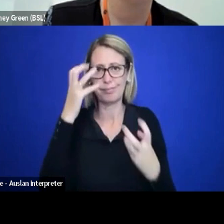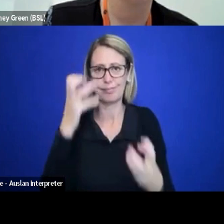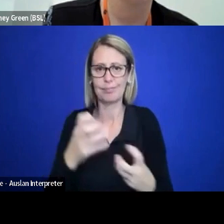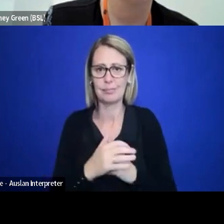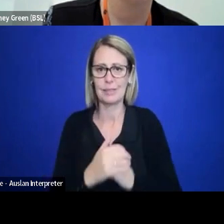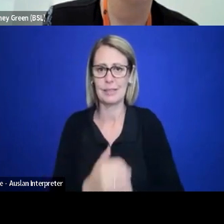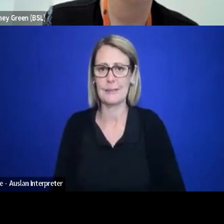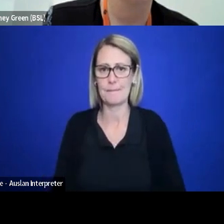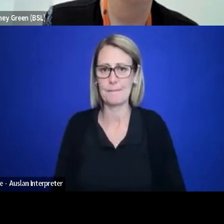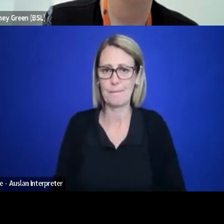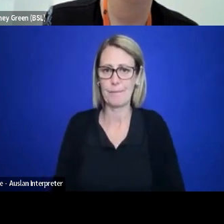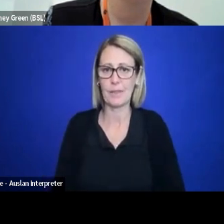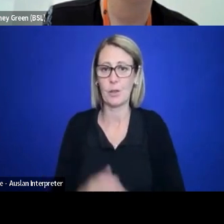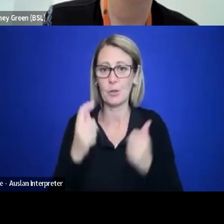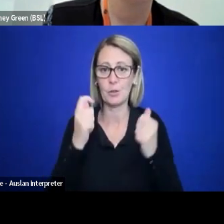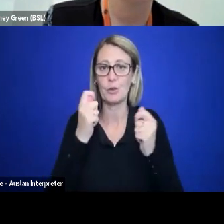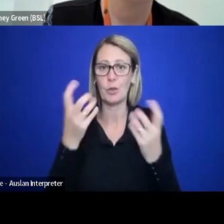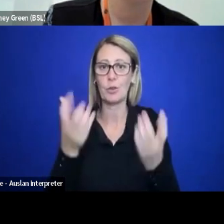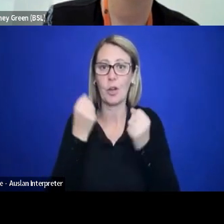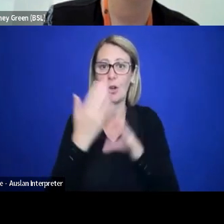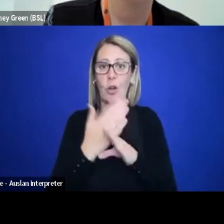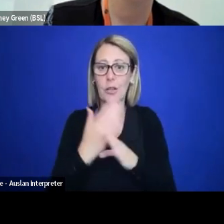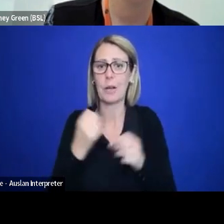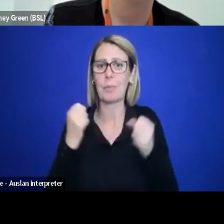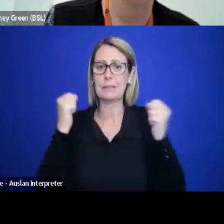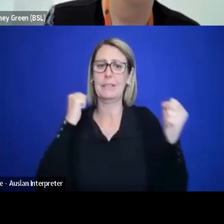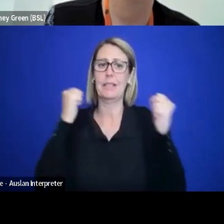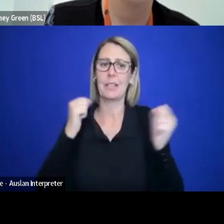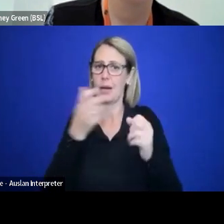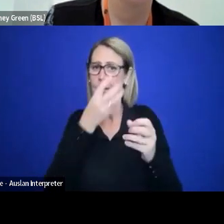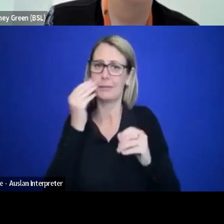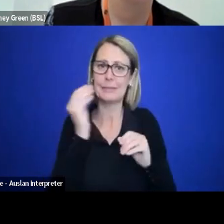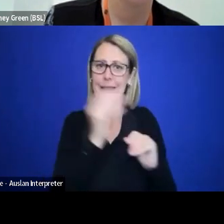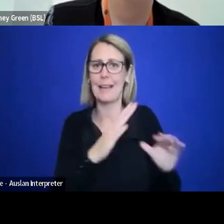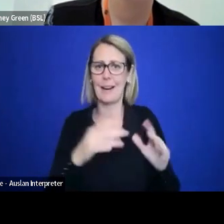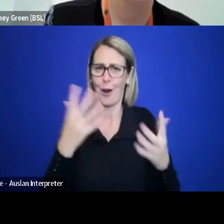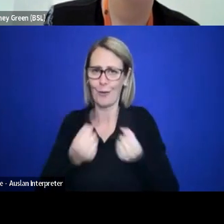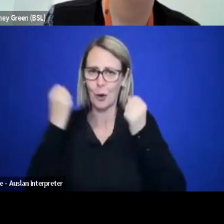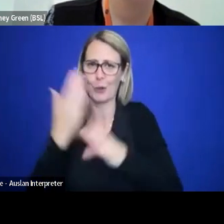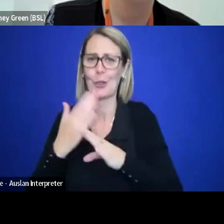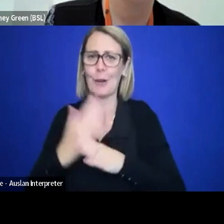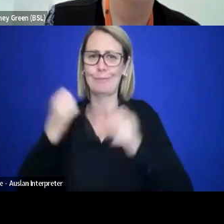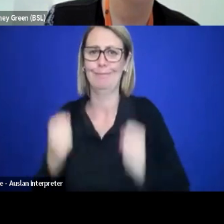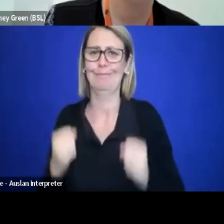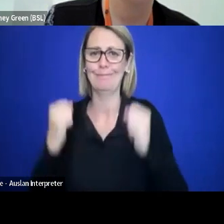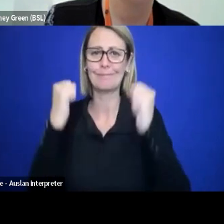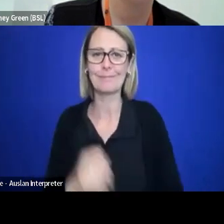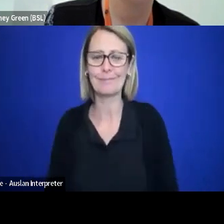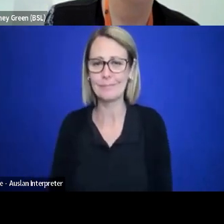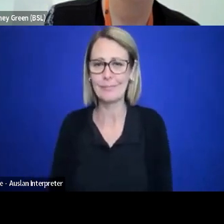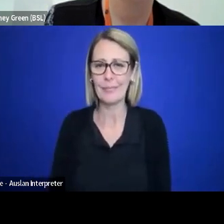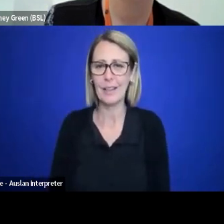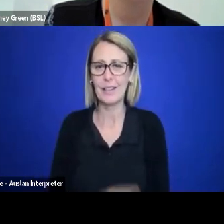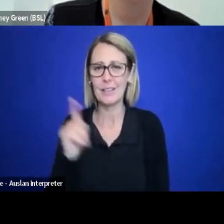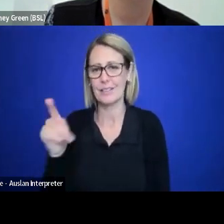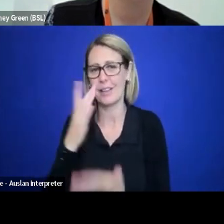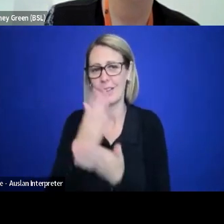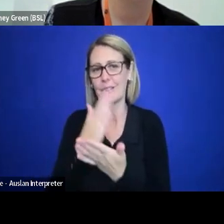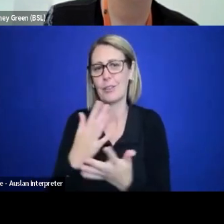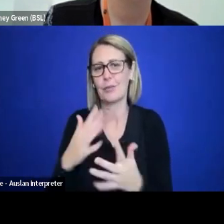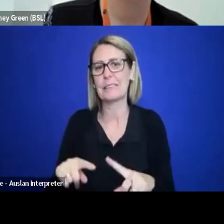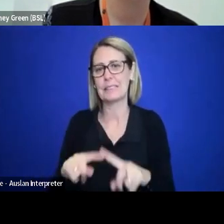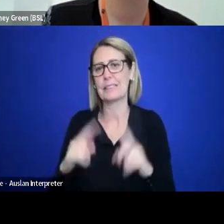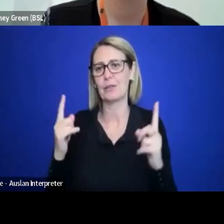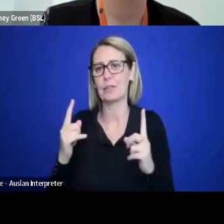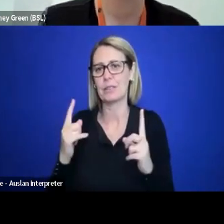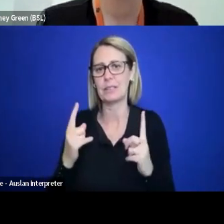stressed me out. As soon as I got a job, I just called and felt like I was like, I'm done. I've got a job now. So overall, I think that's the difference of